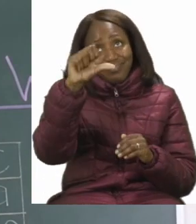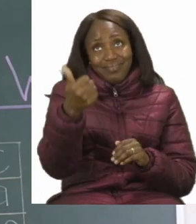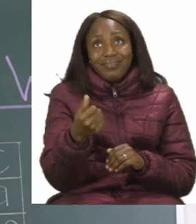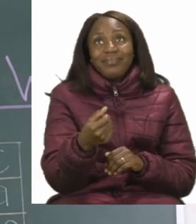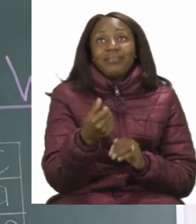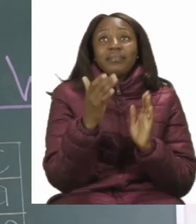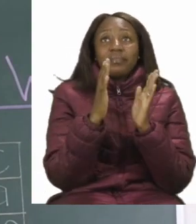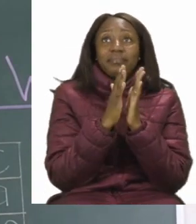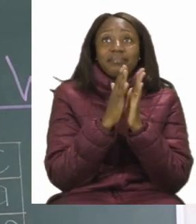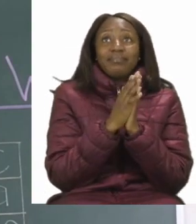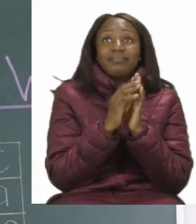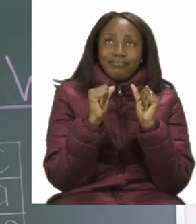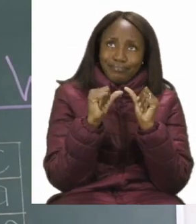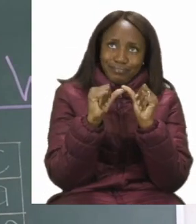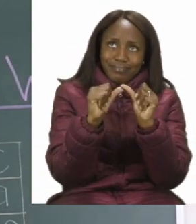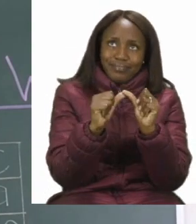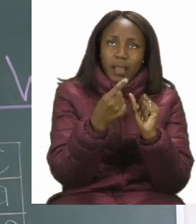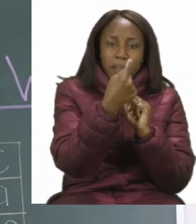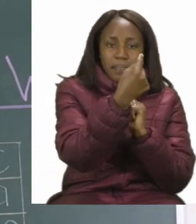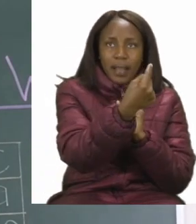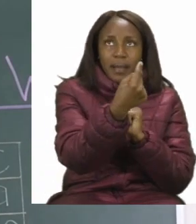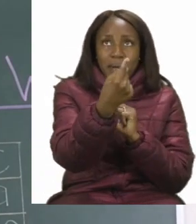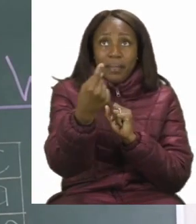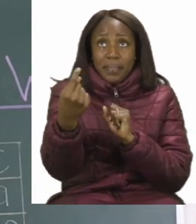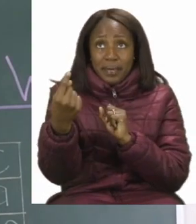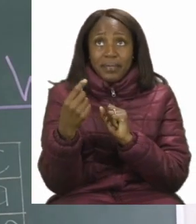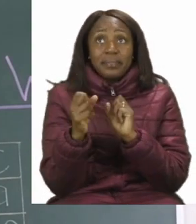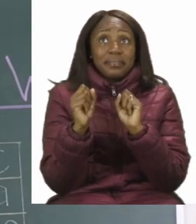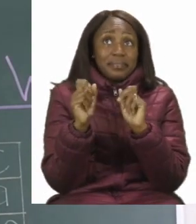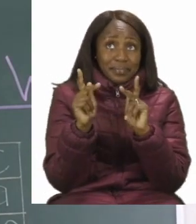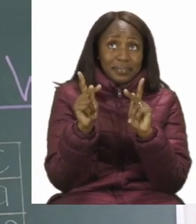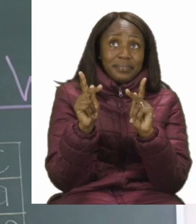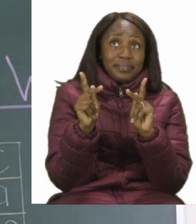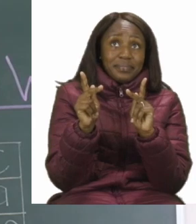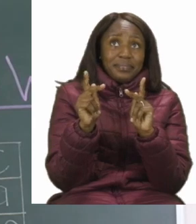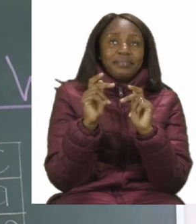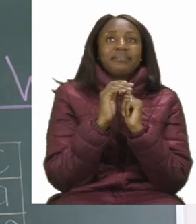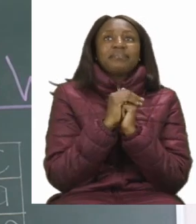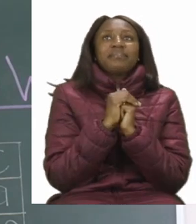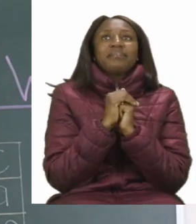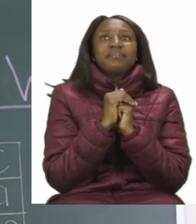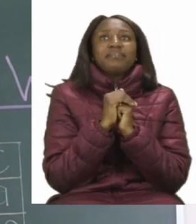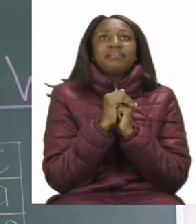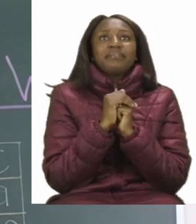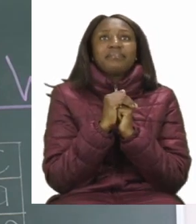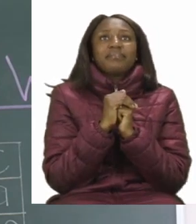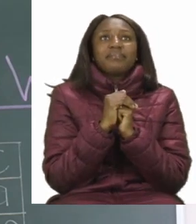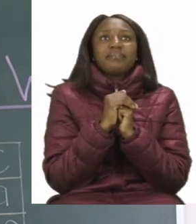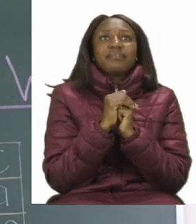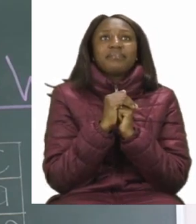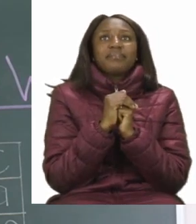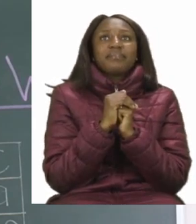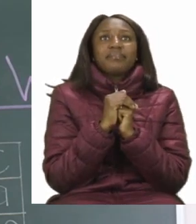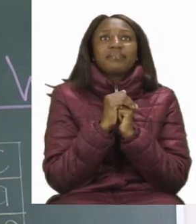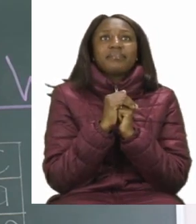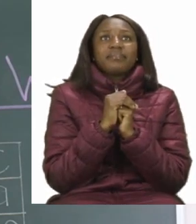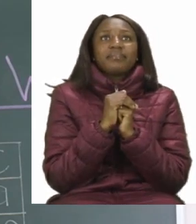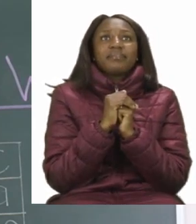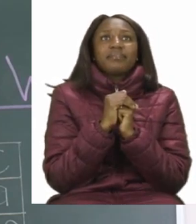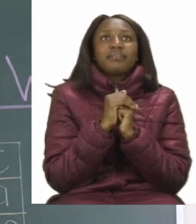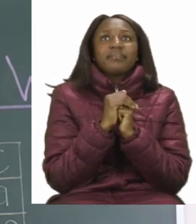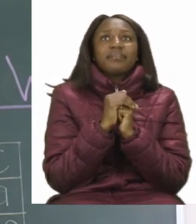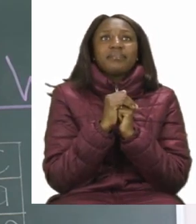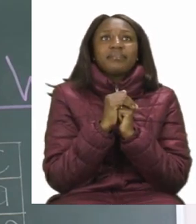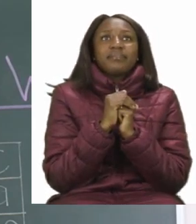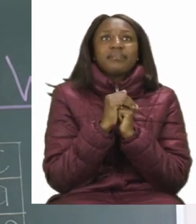of the words by looking at the list of read it words given to you on top. Now, boys